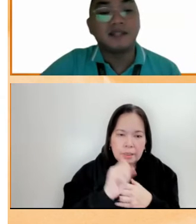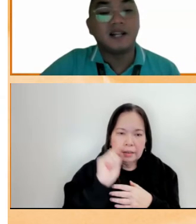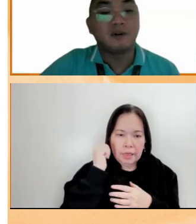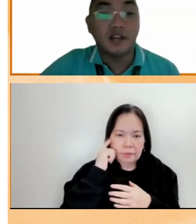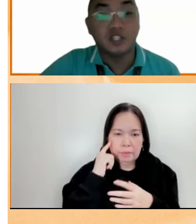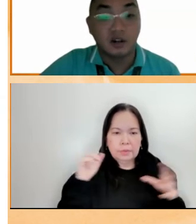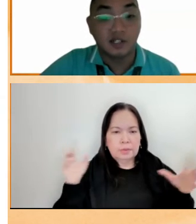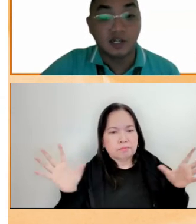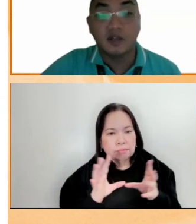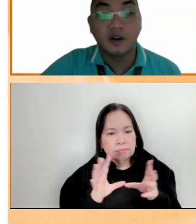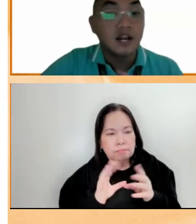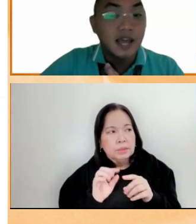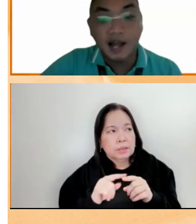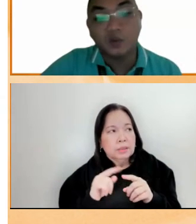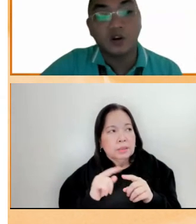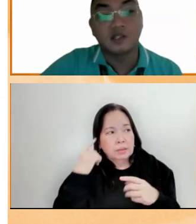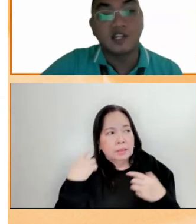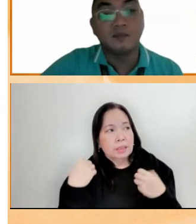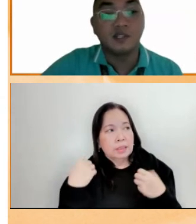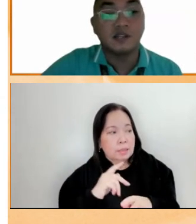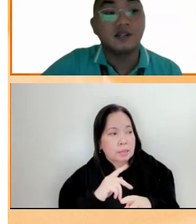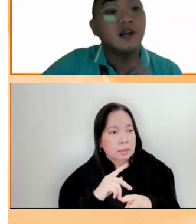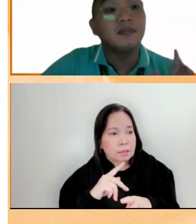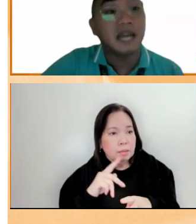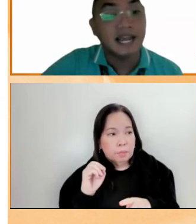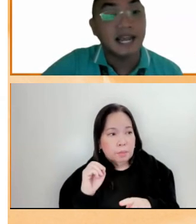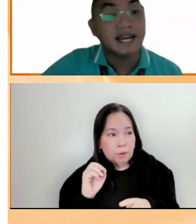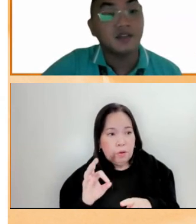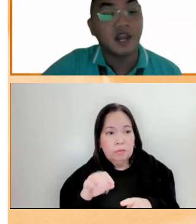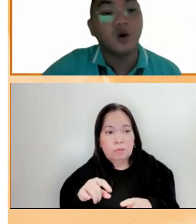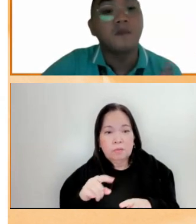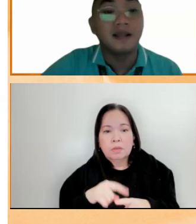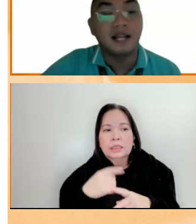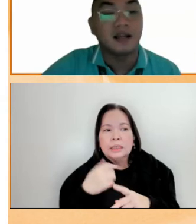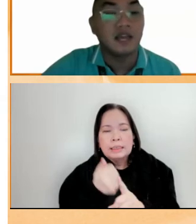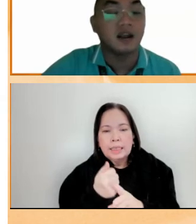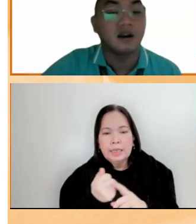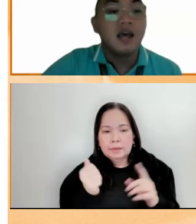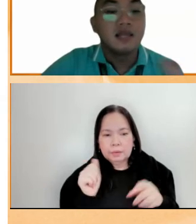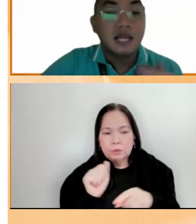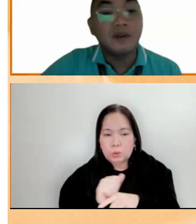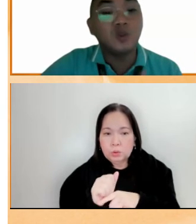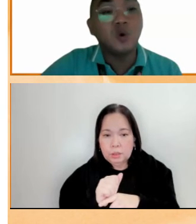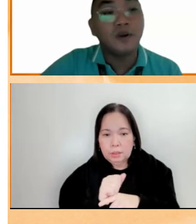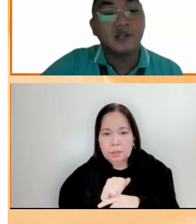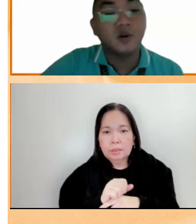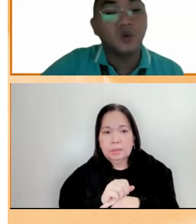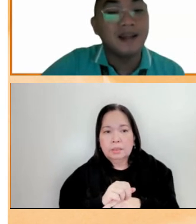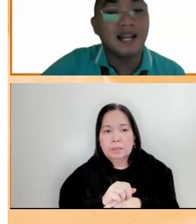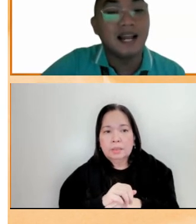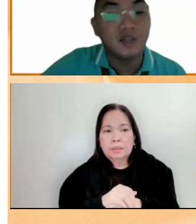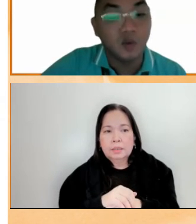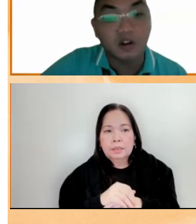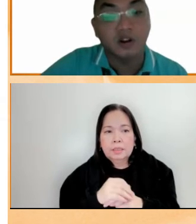counting these mental health professionals and other health workers that possess some training in healthcare or mental health care, there would be